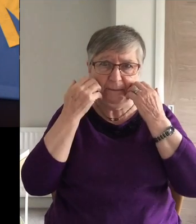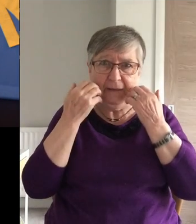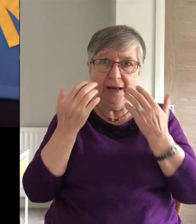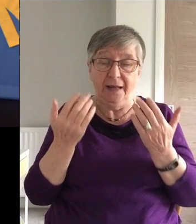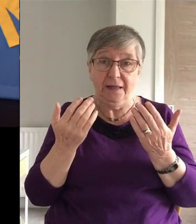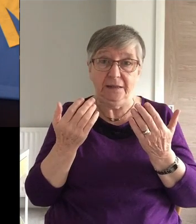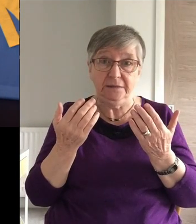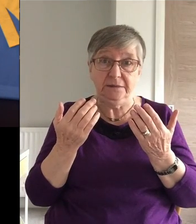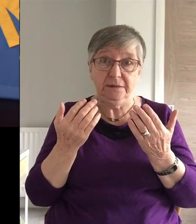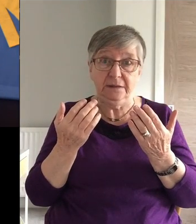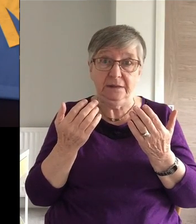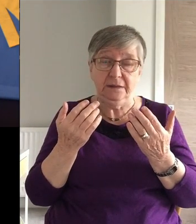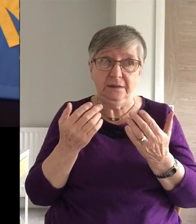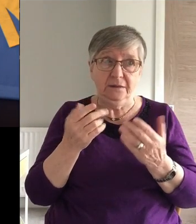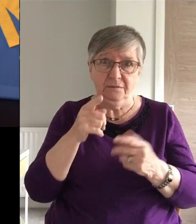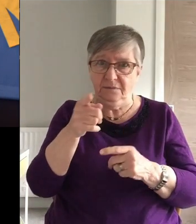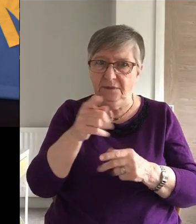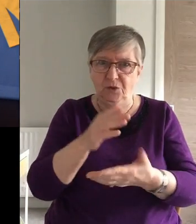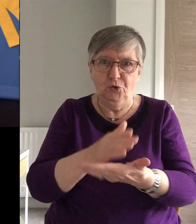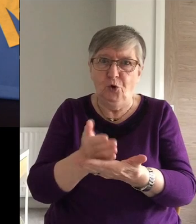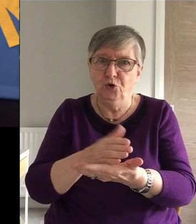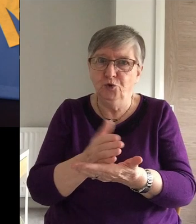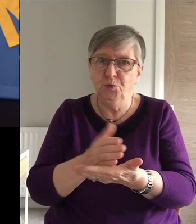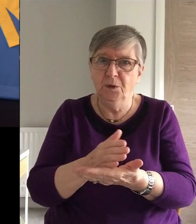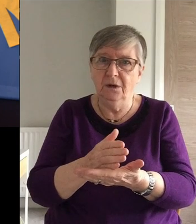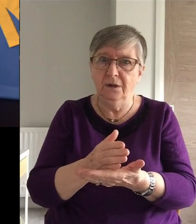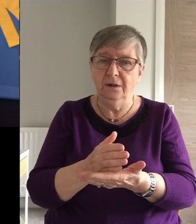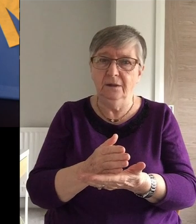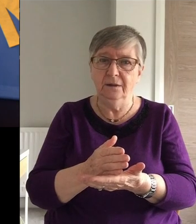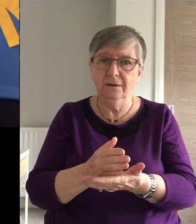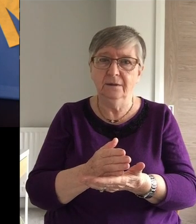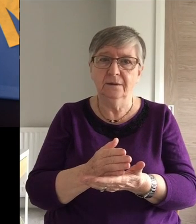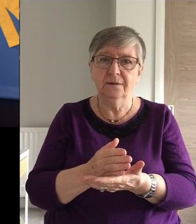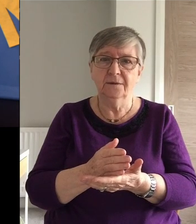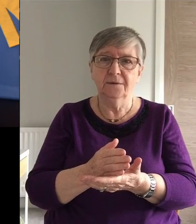giggles. Suddenly, the room's got filled with uncertainty and awkwardness.